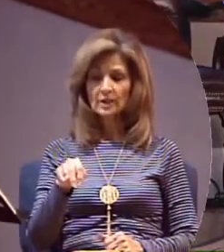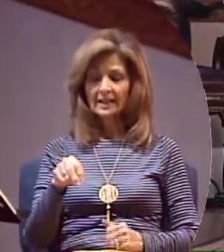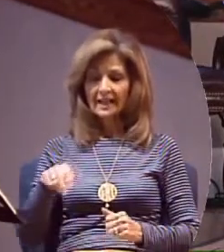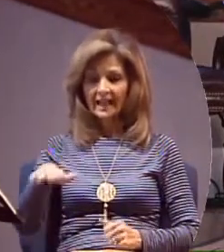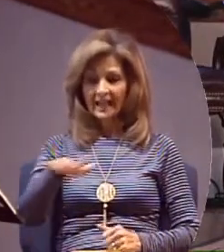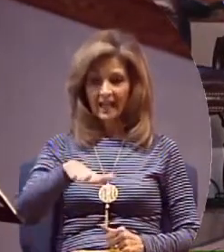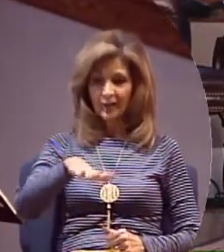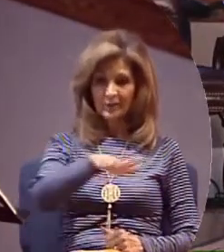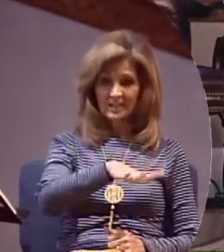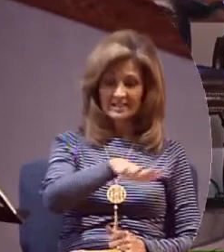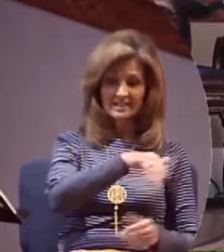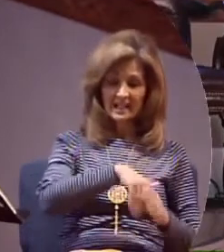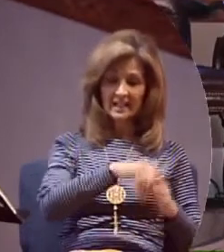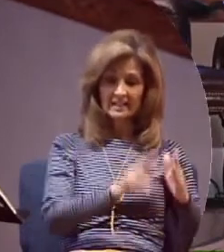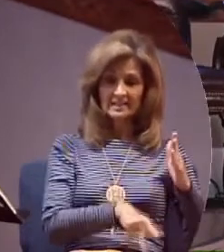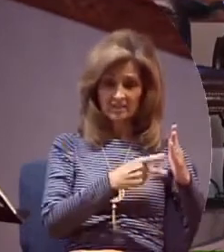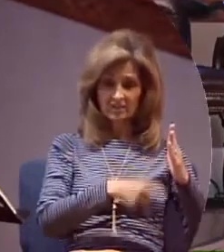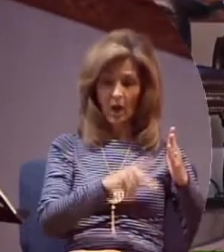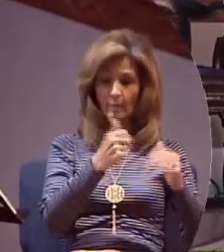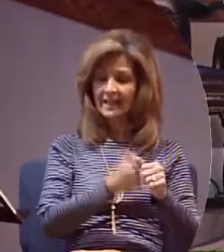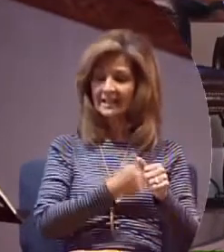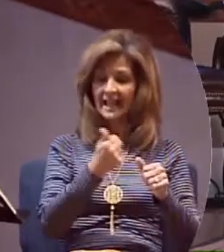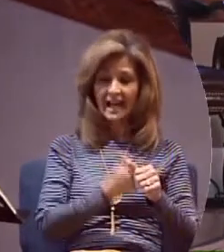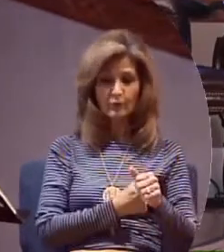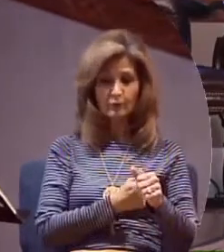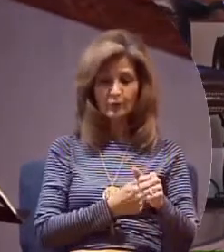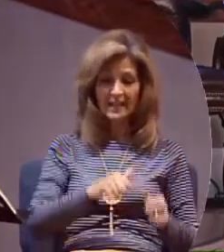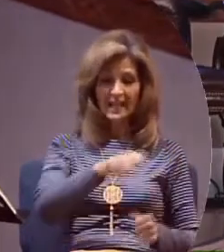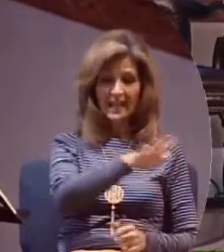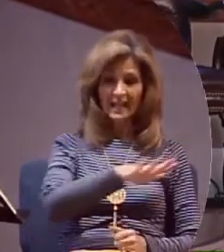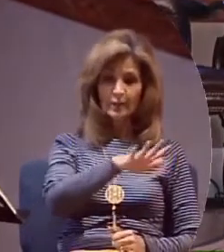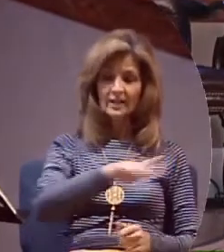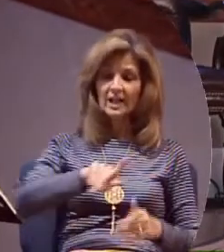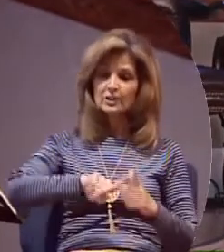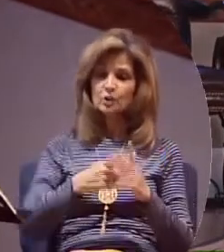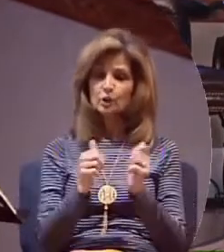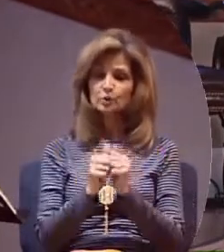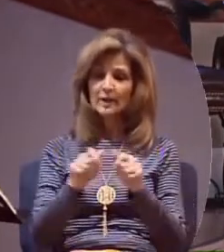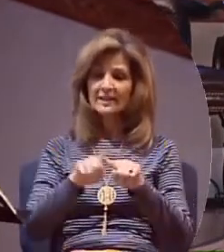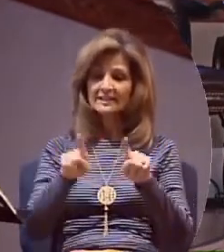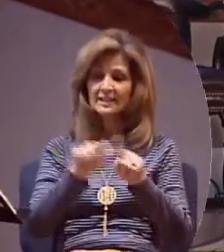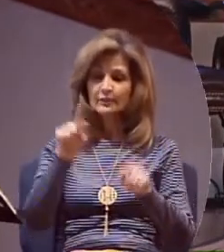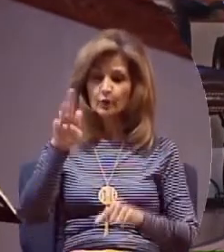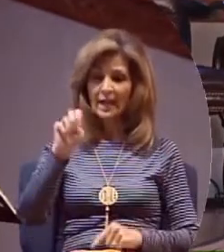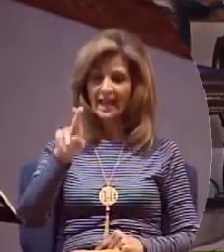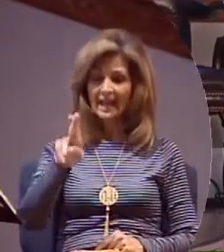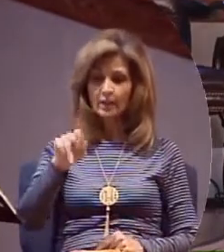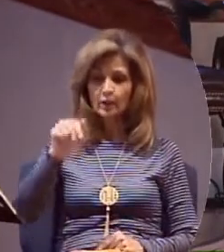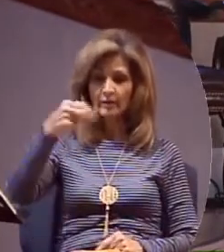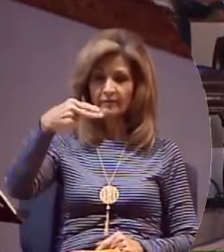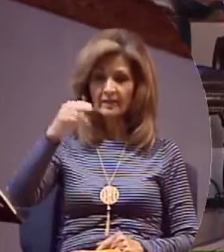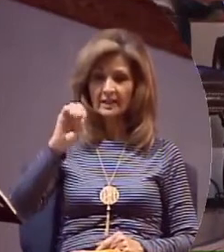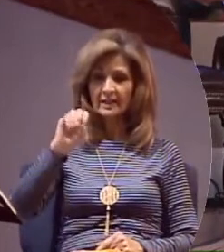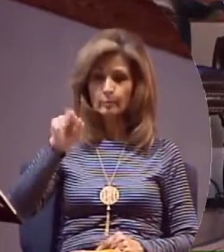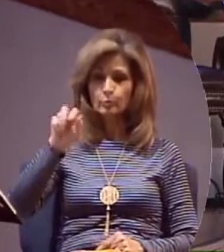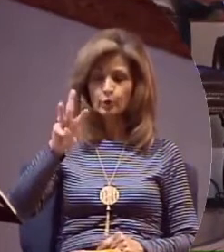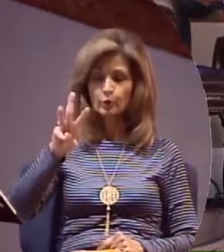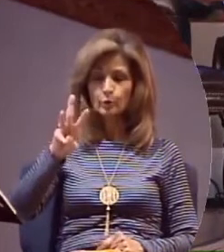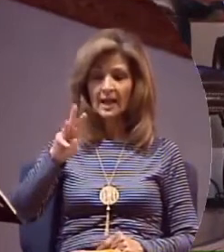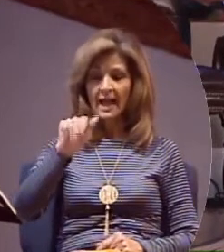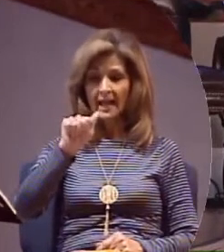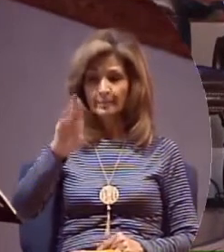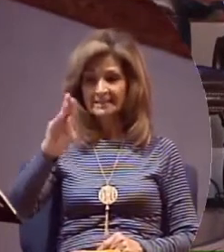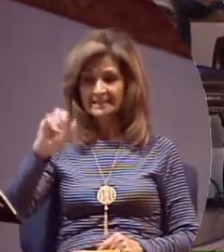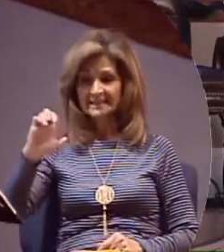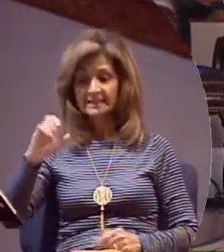to that psalm, and every one of those sections begins with a different letter of the Hebrew alphabet. Well, I got to thinking about that, and man,